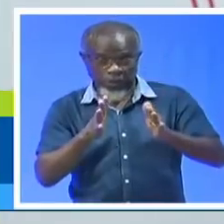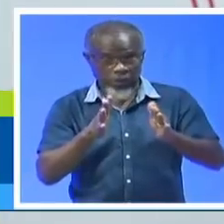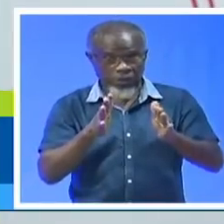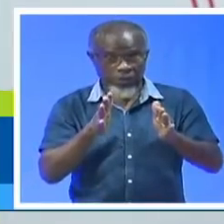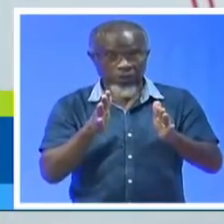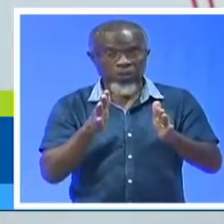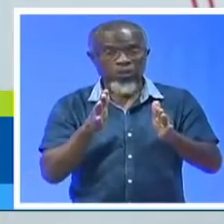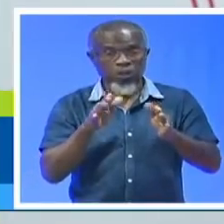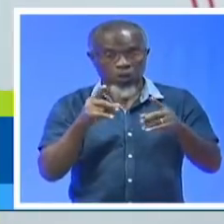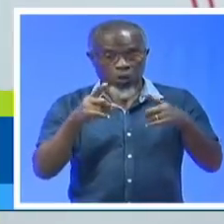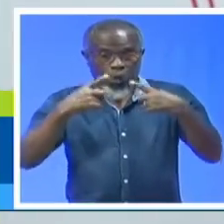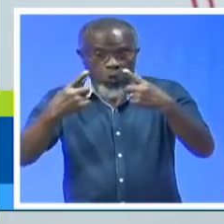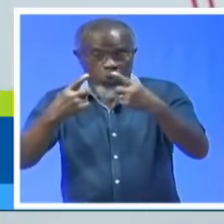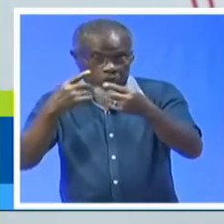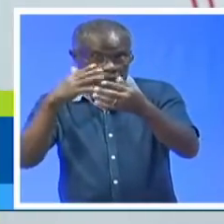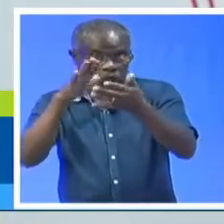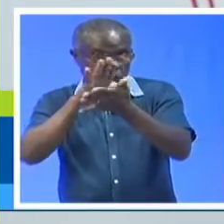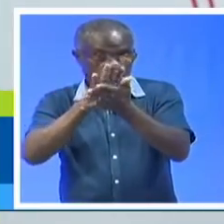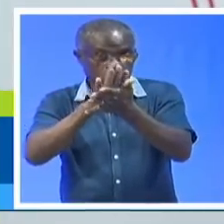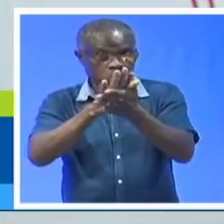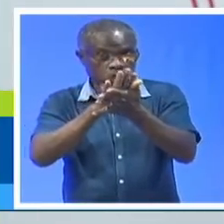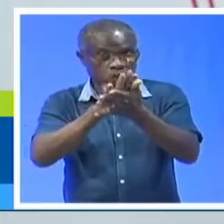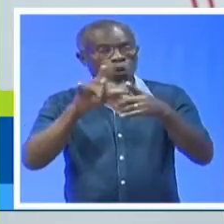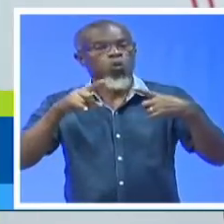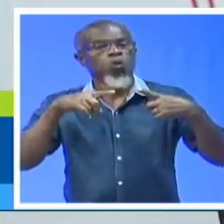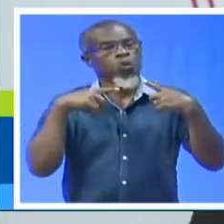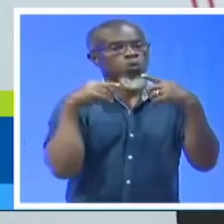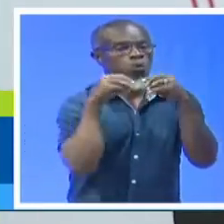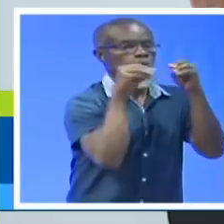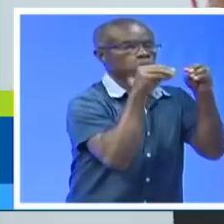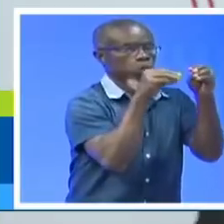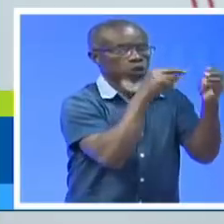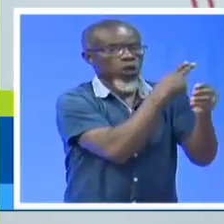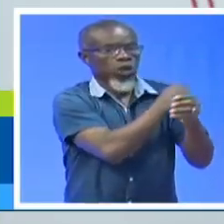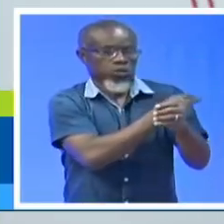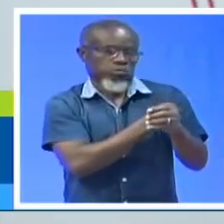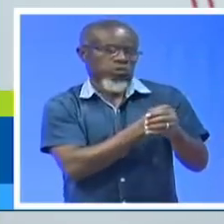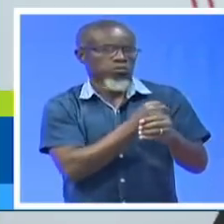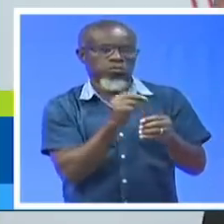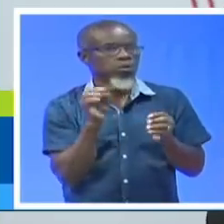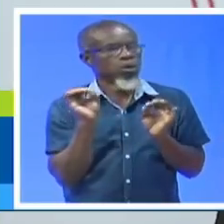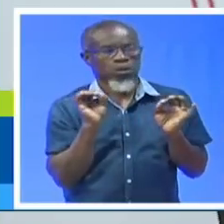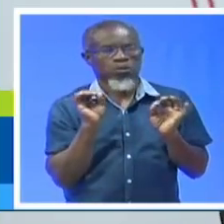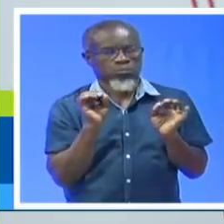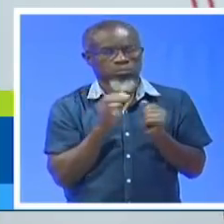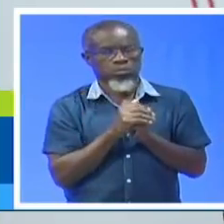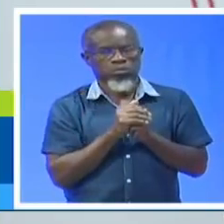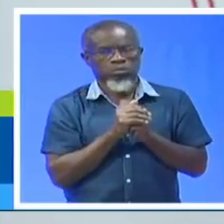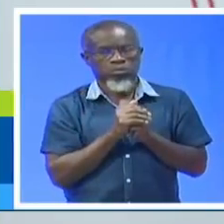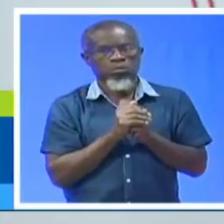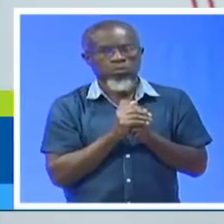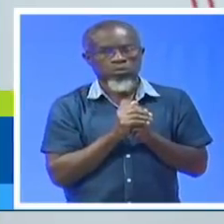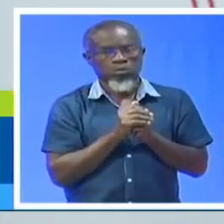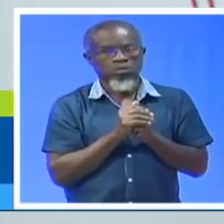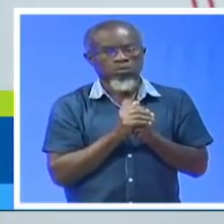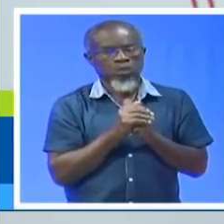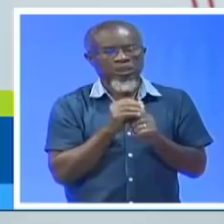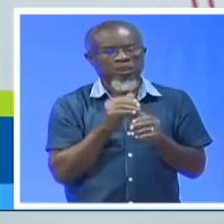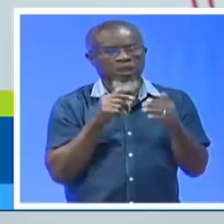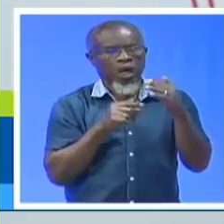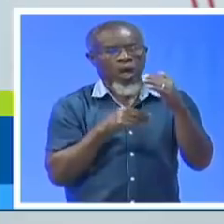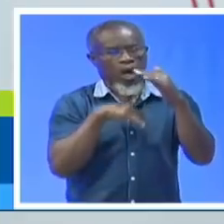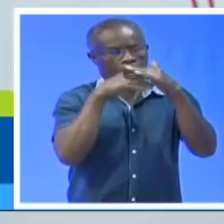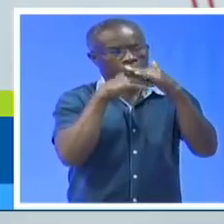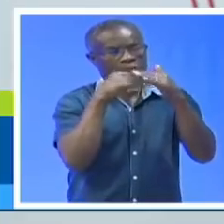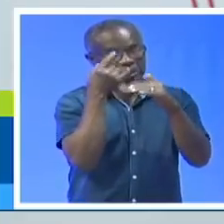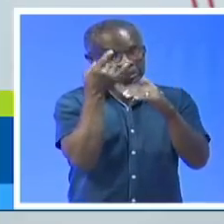of Education, has been hospitalized. But as I said, this is up to November the 19th. I'm expecting an up-to-date